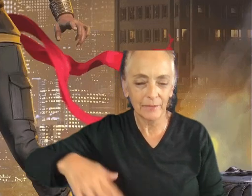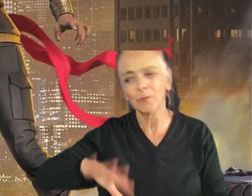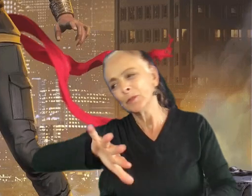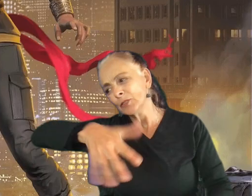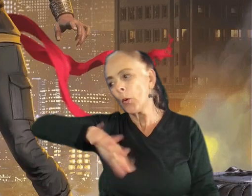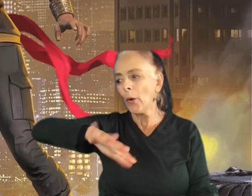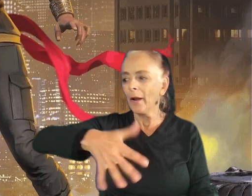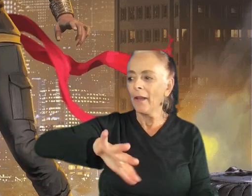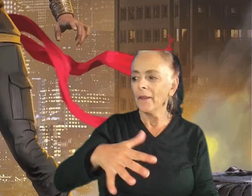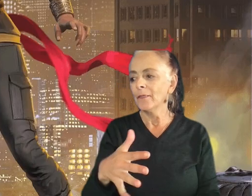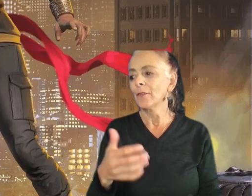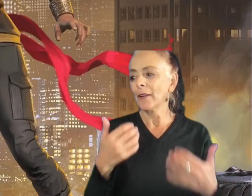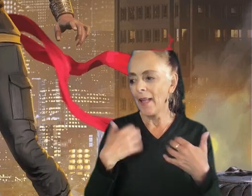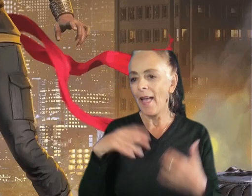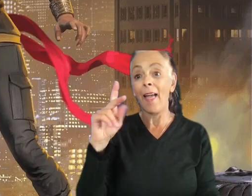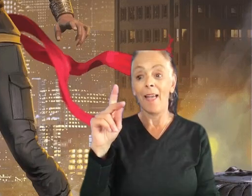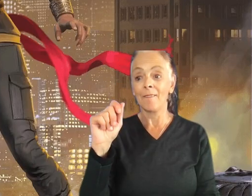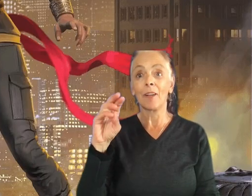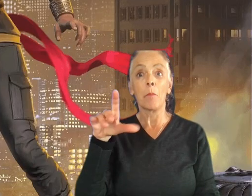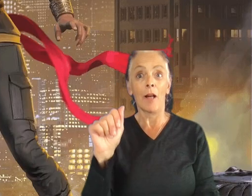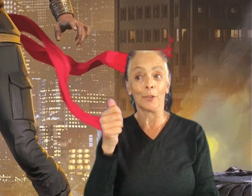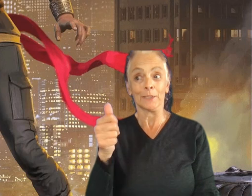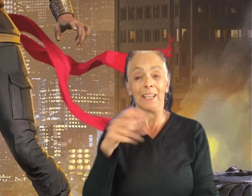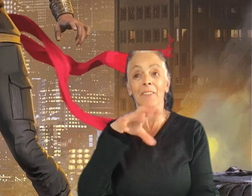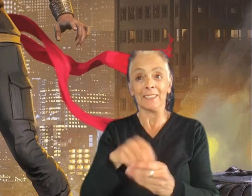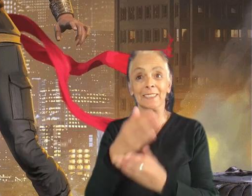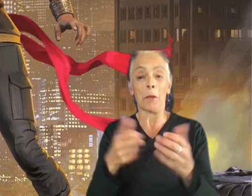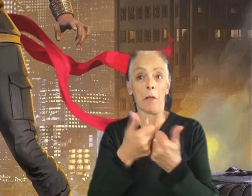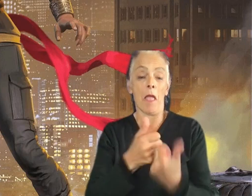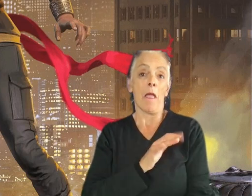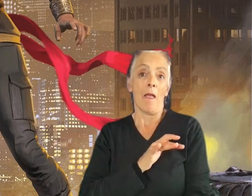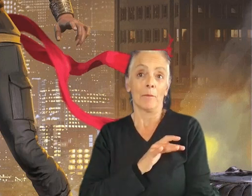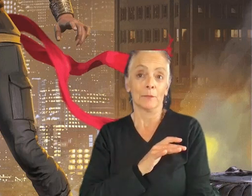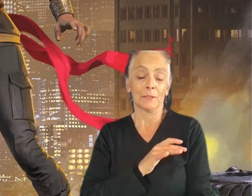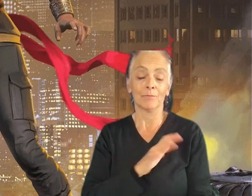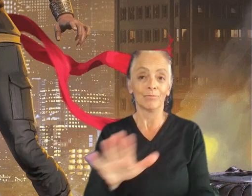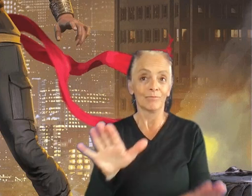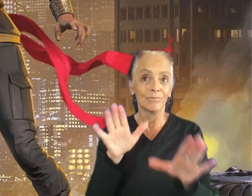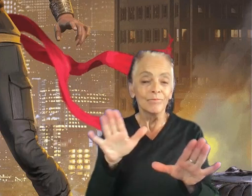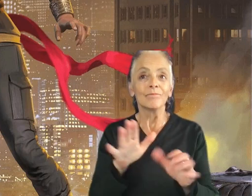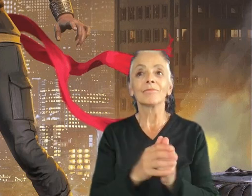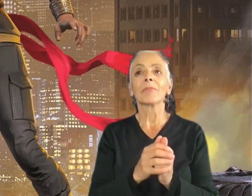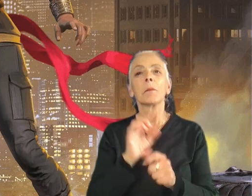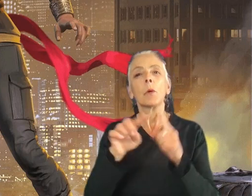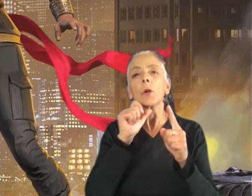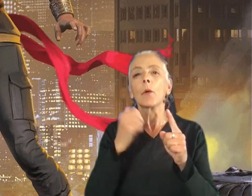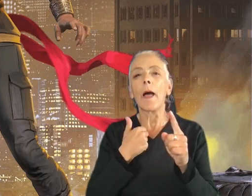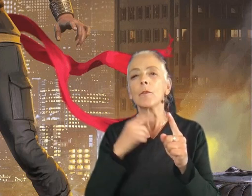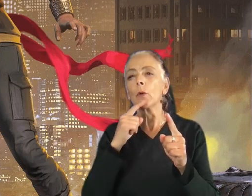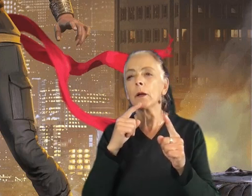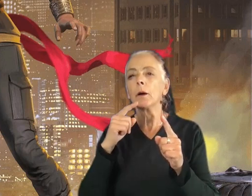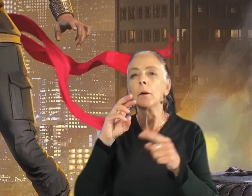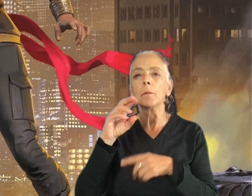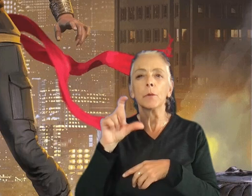do. We have Kamala herself in some games, and we're really grateful for that. But we don't have our own Muslim character